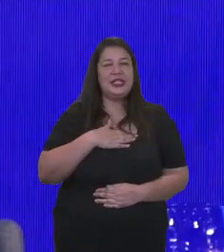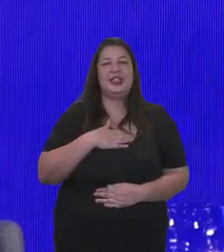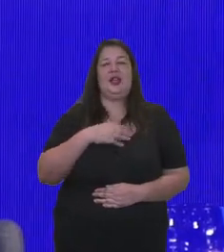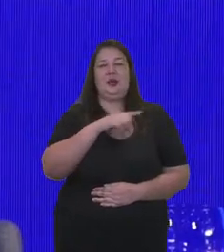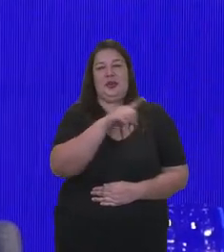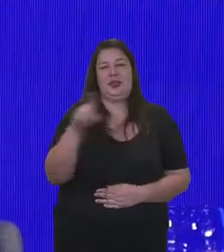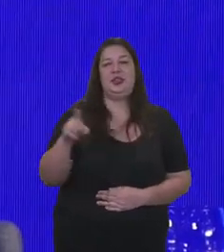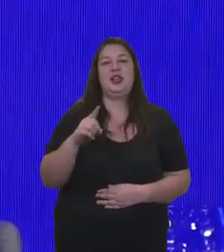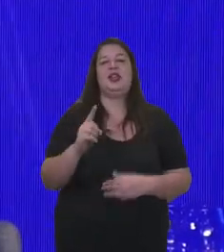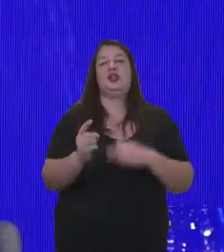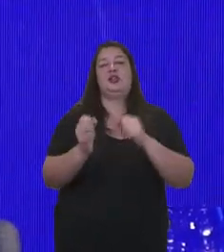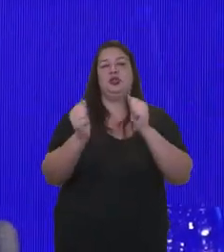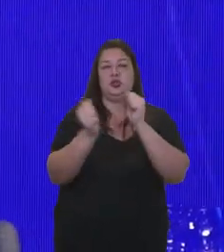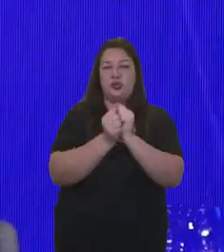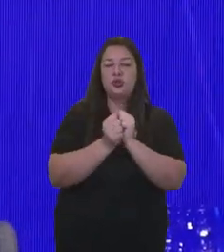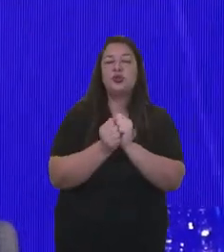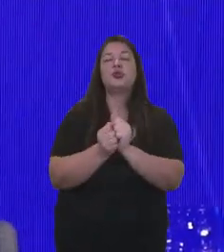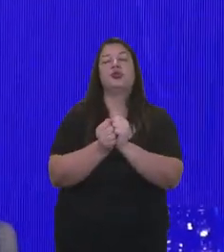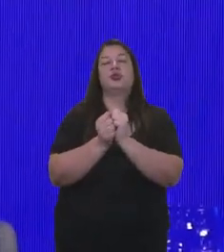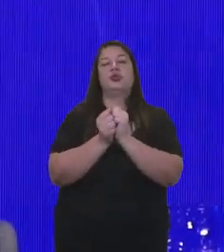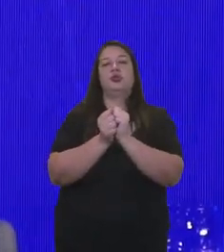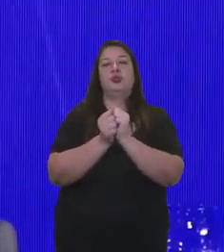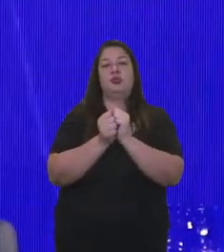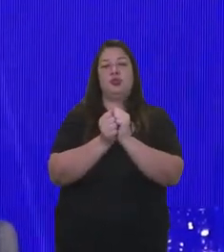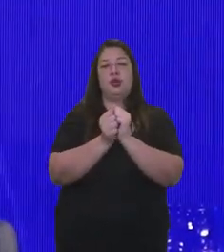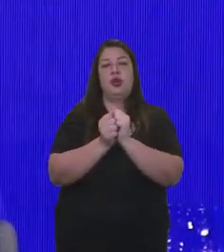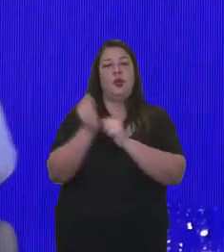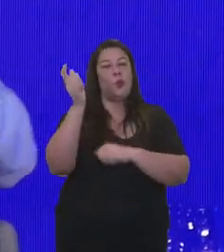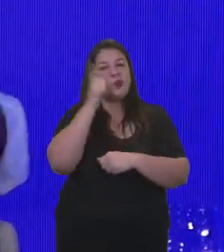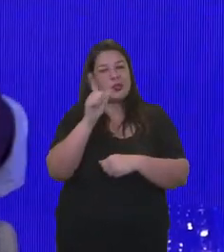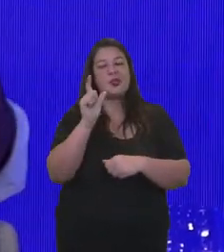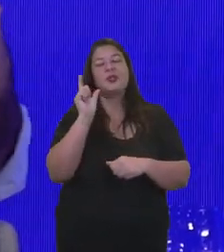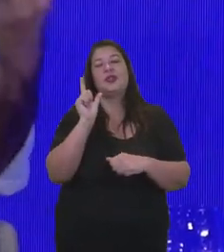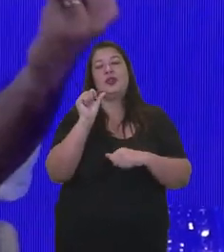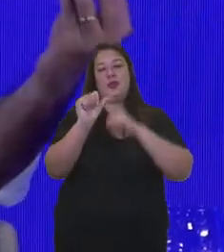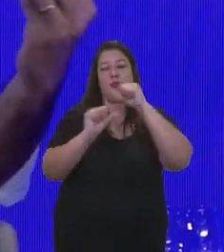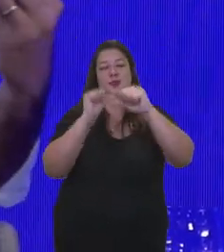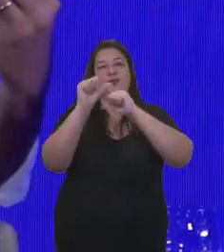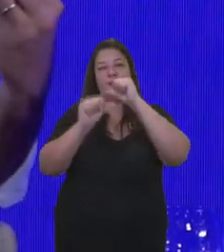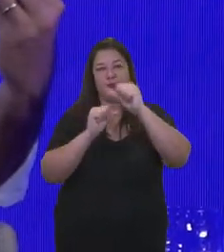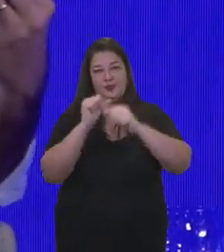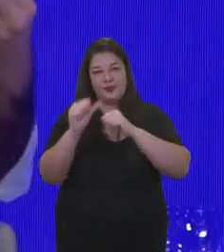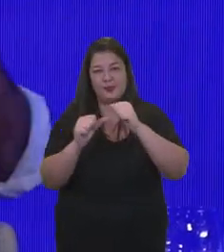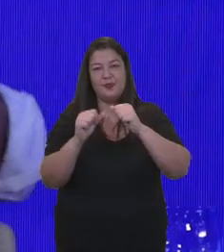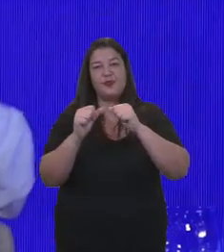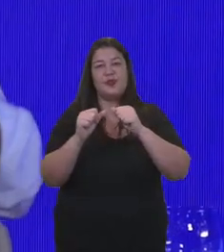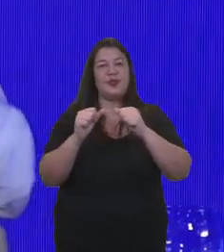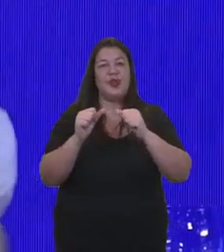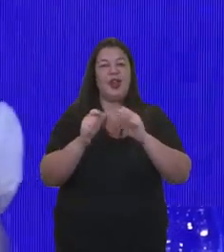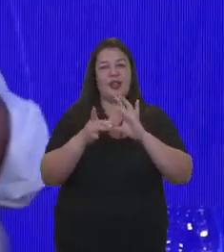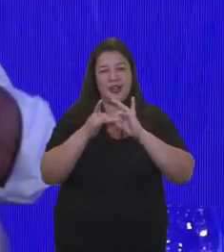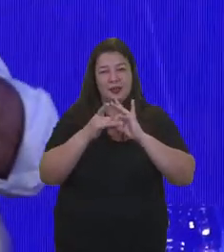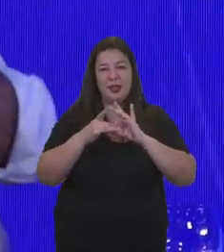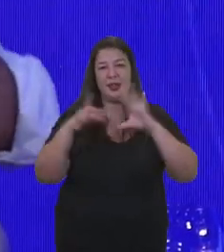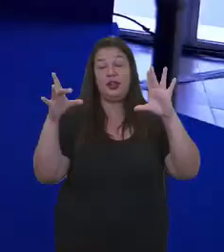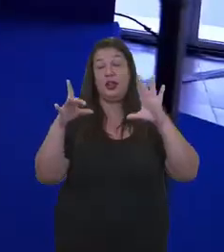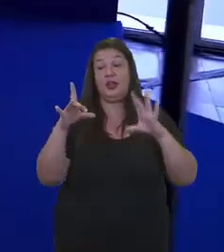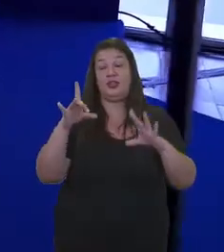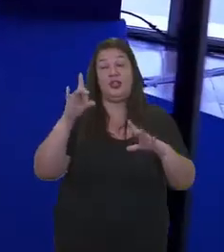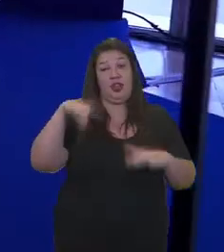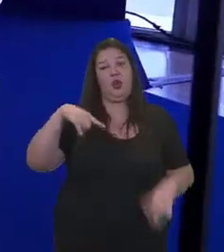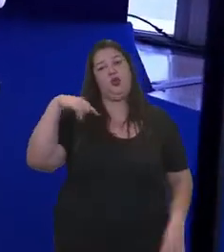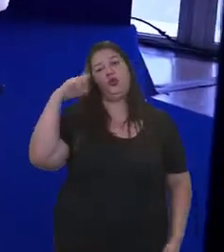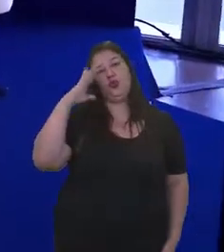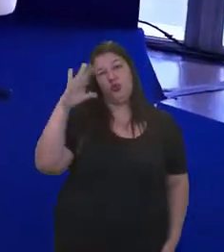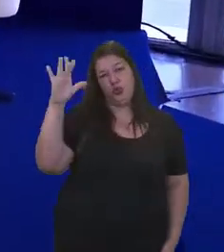you to always contribute so that this will come true. To turn technology into freedom